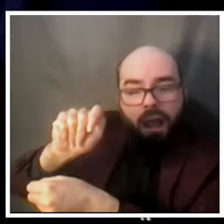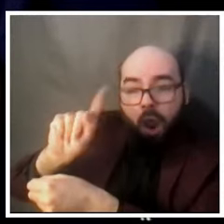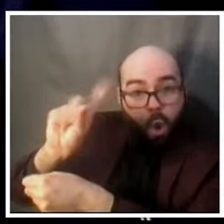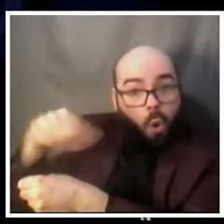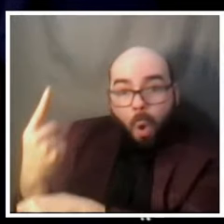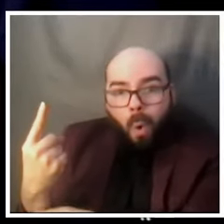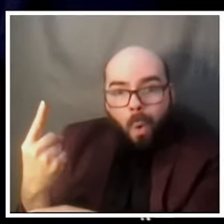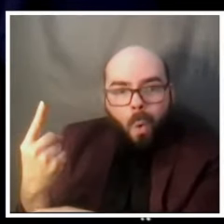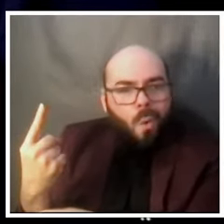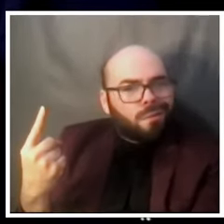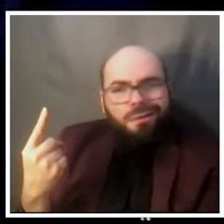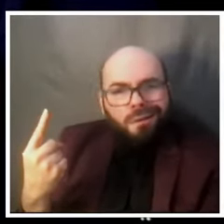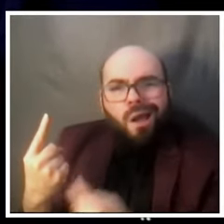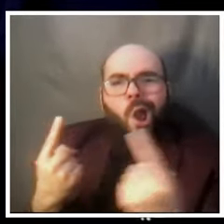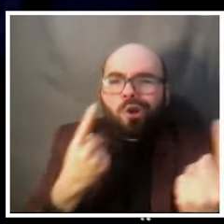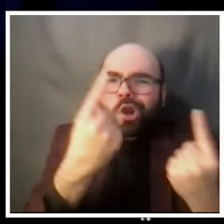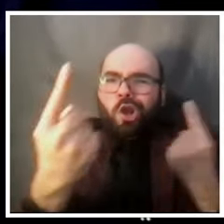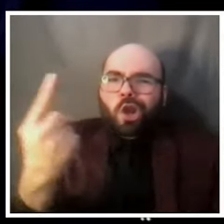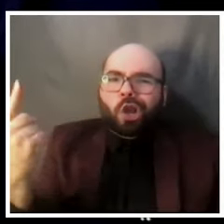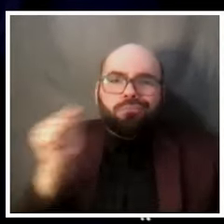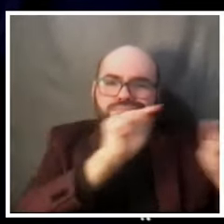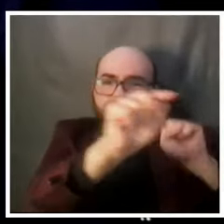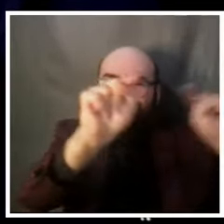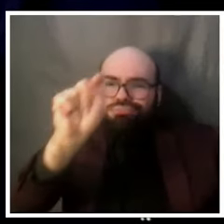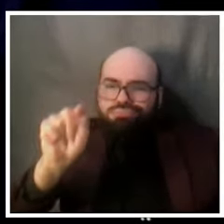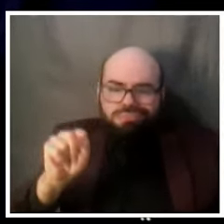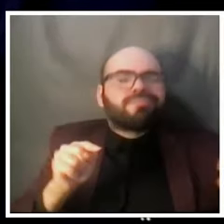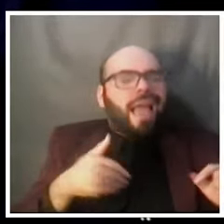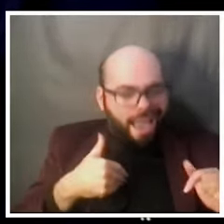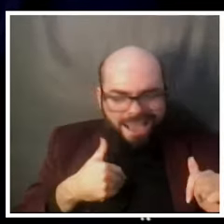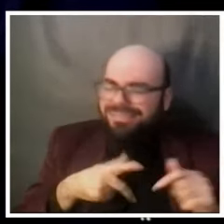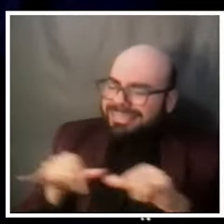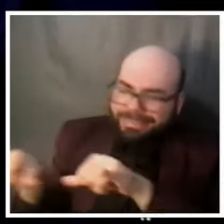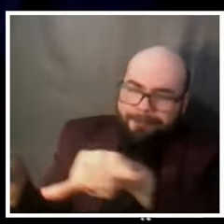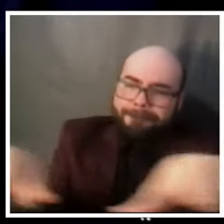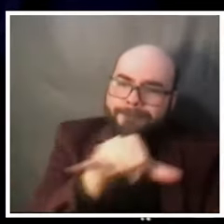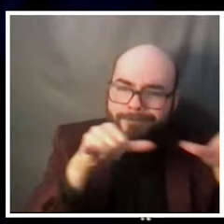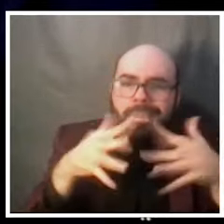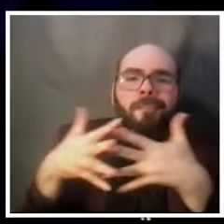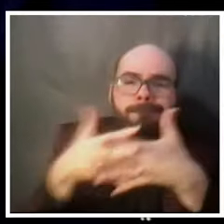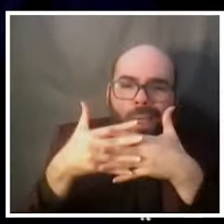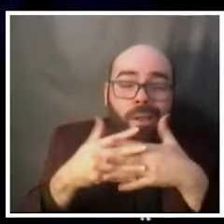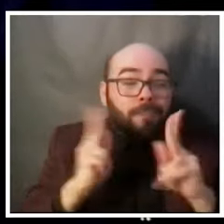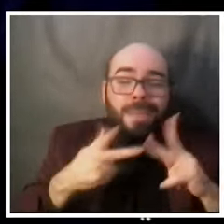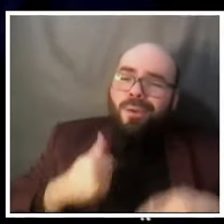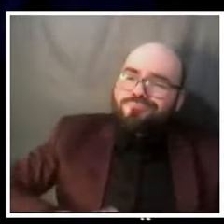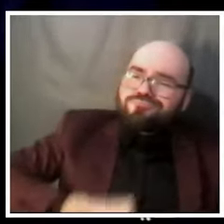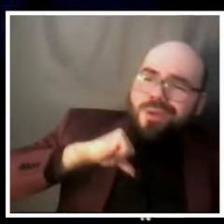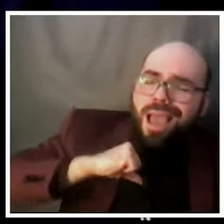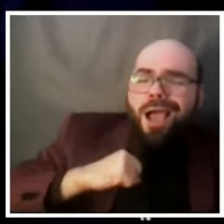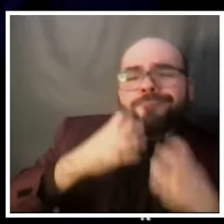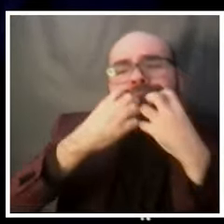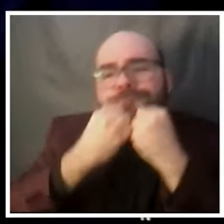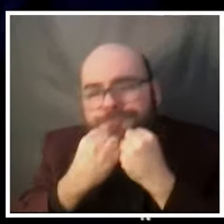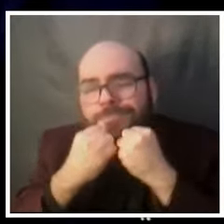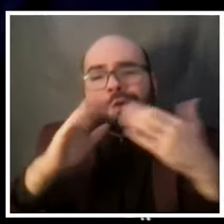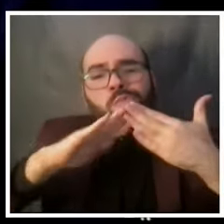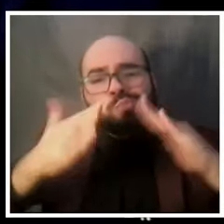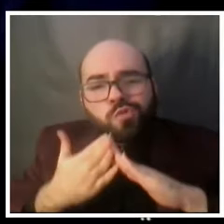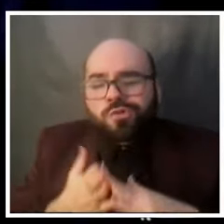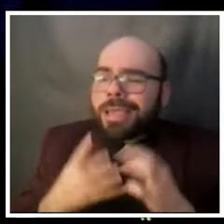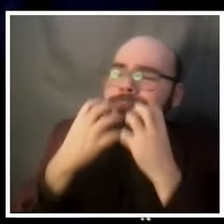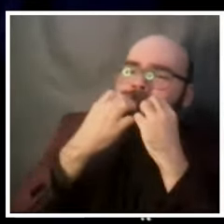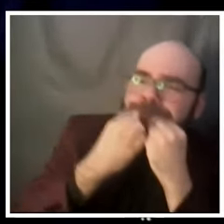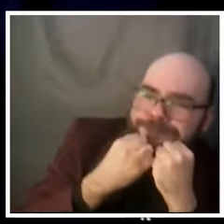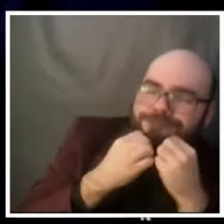work. A deep pride in your family, a deep pride in your community, in your country. I've always